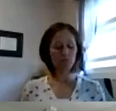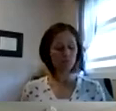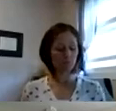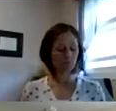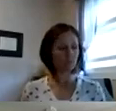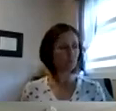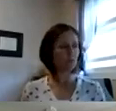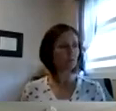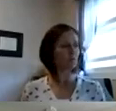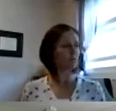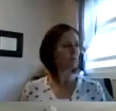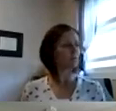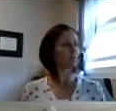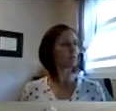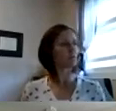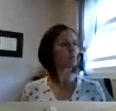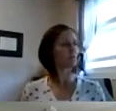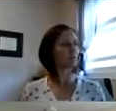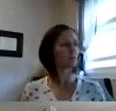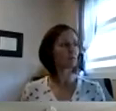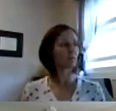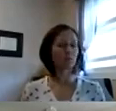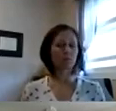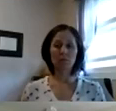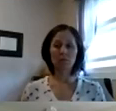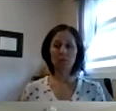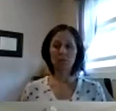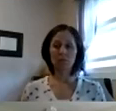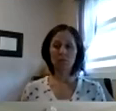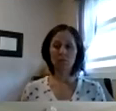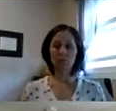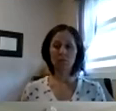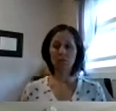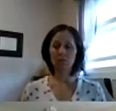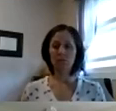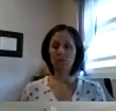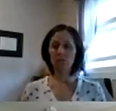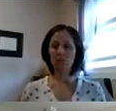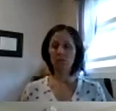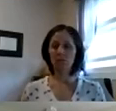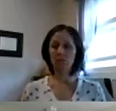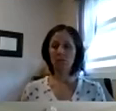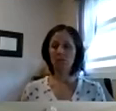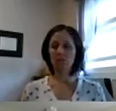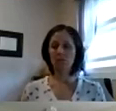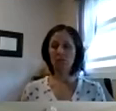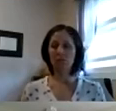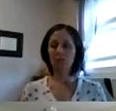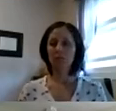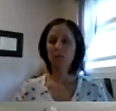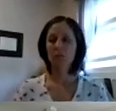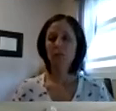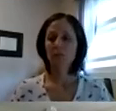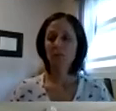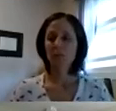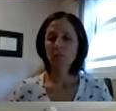Recovery in greater depth, are there any questions that we could try to answer right now before we move on? Yeah, there are